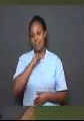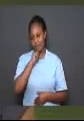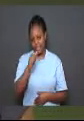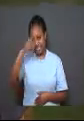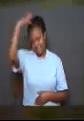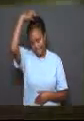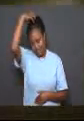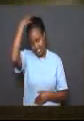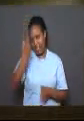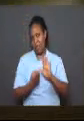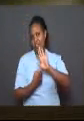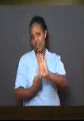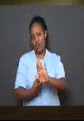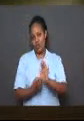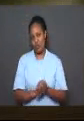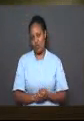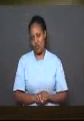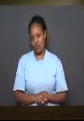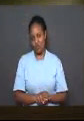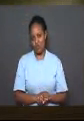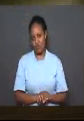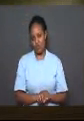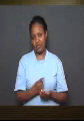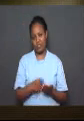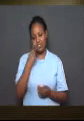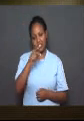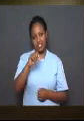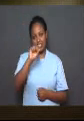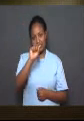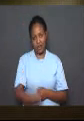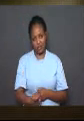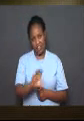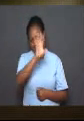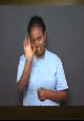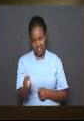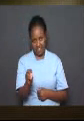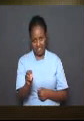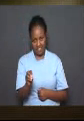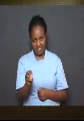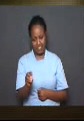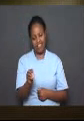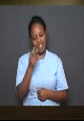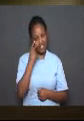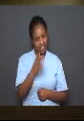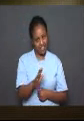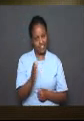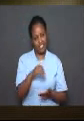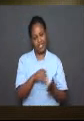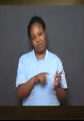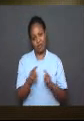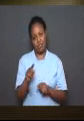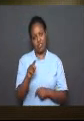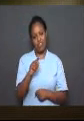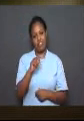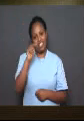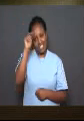unlimited government. We looked at South African apartheid and compared it to Nelson